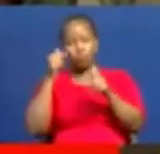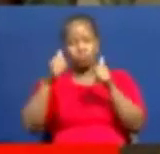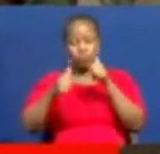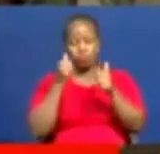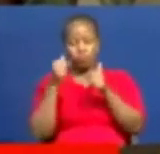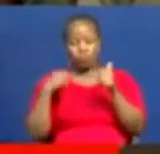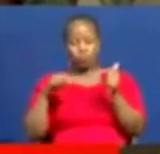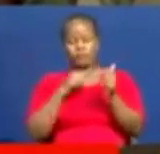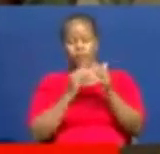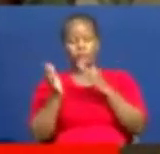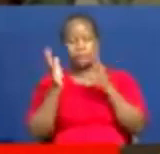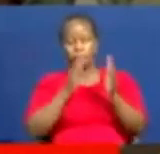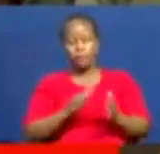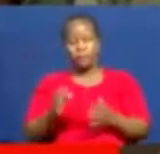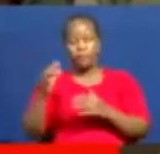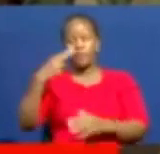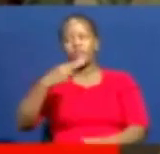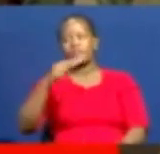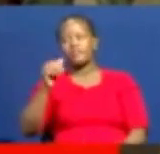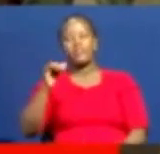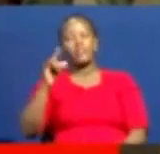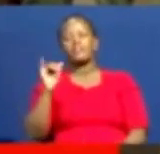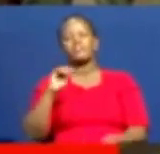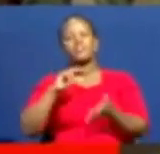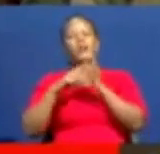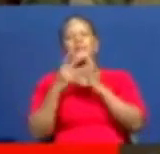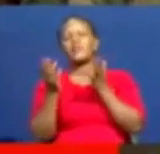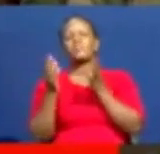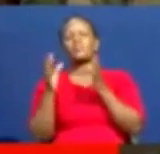Haiti. So their safety,